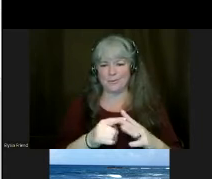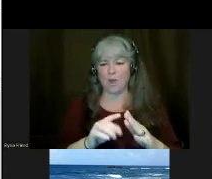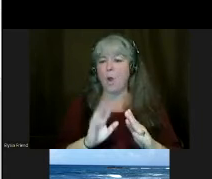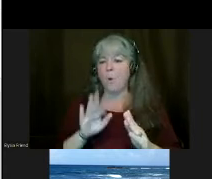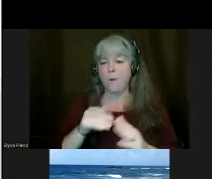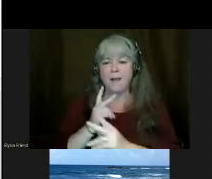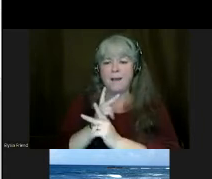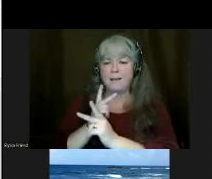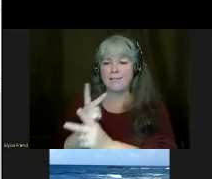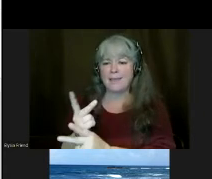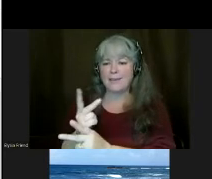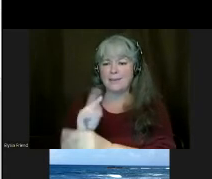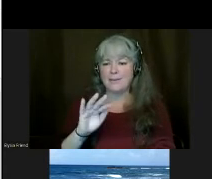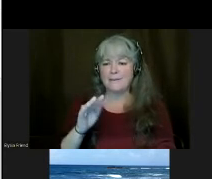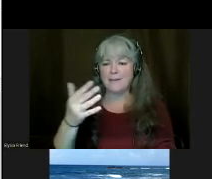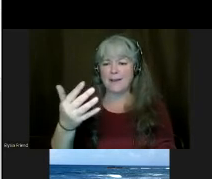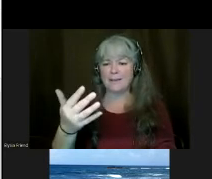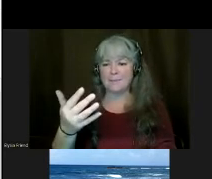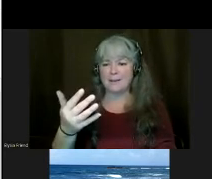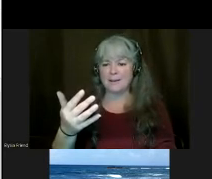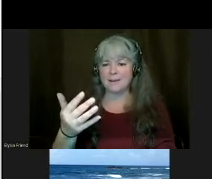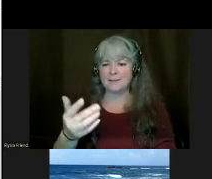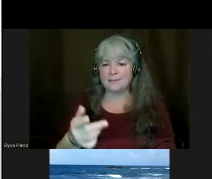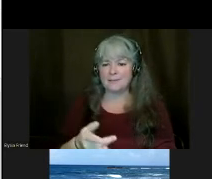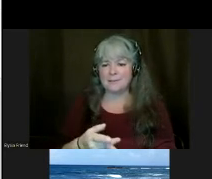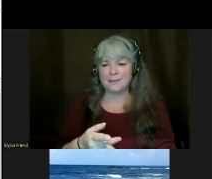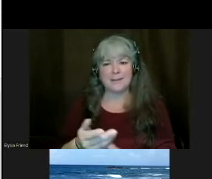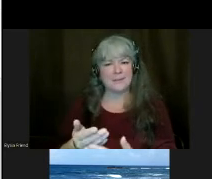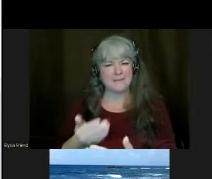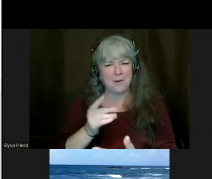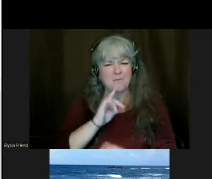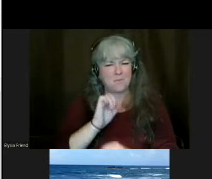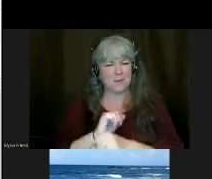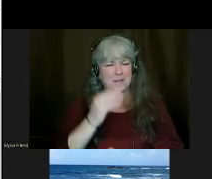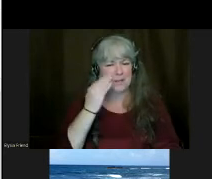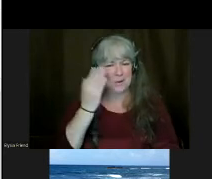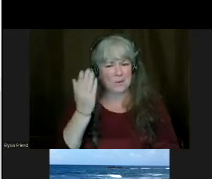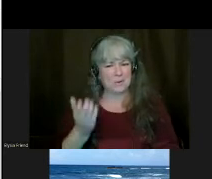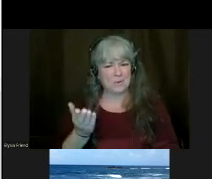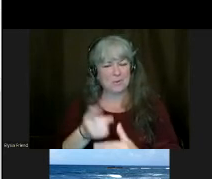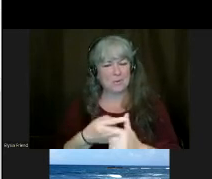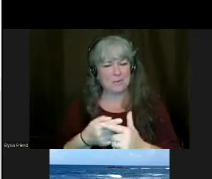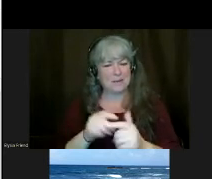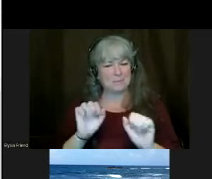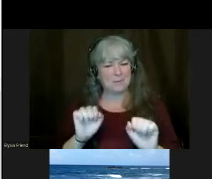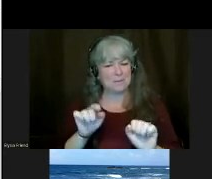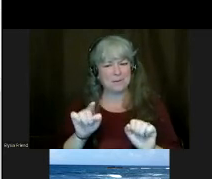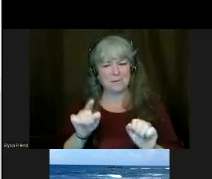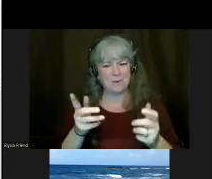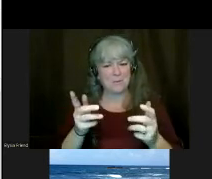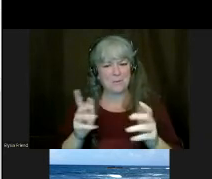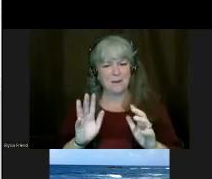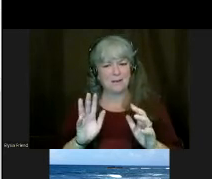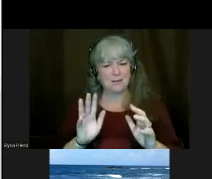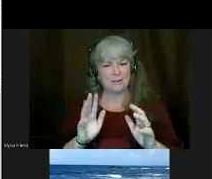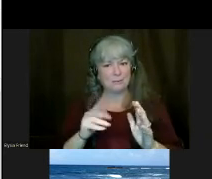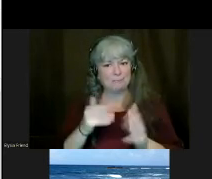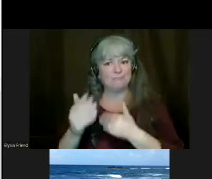$5 before they really know you, you probably don't want to get to